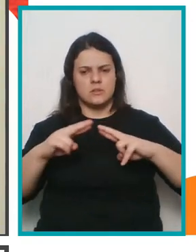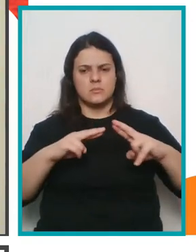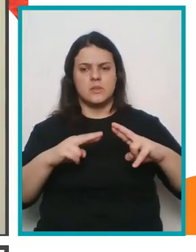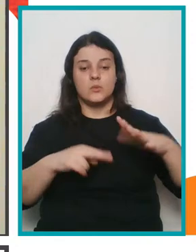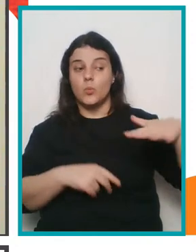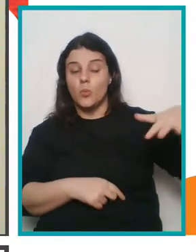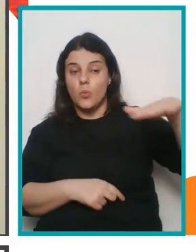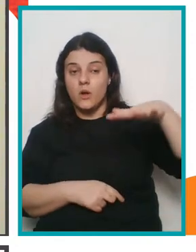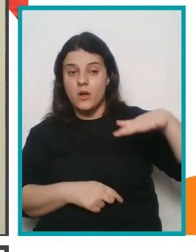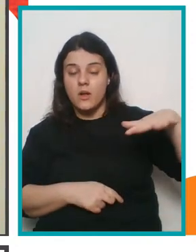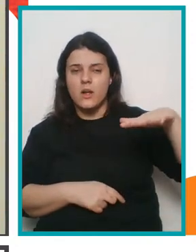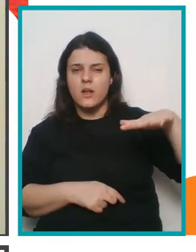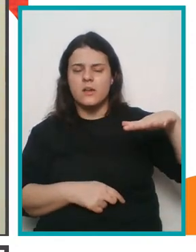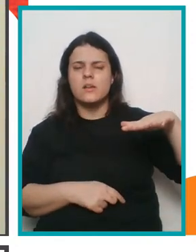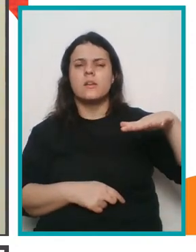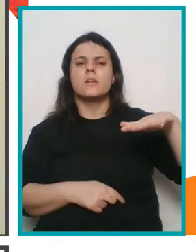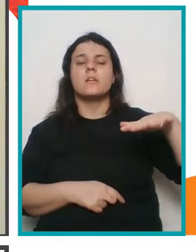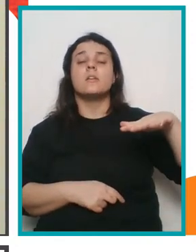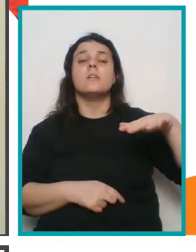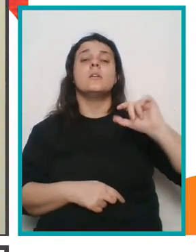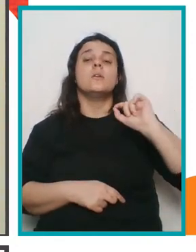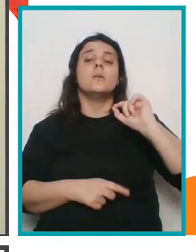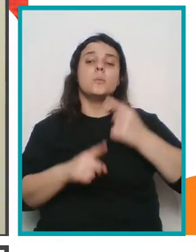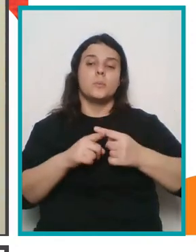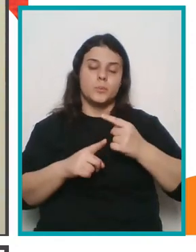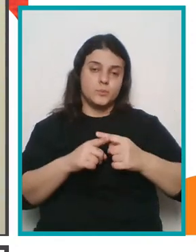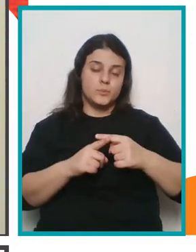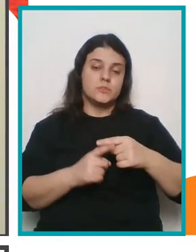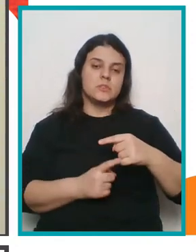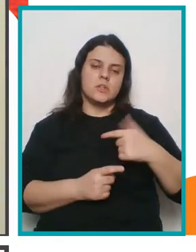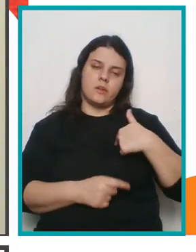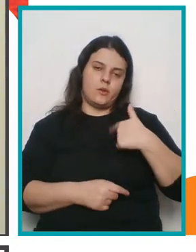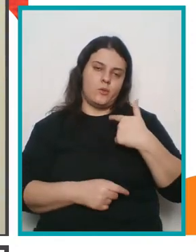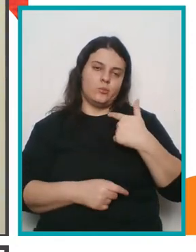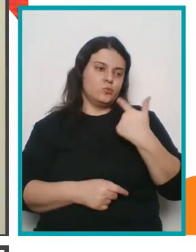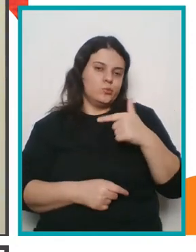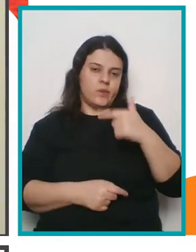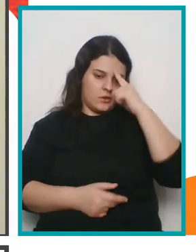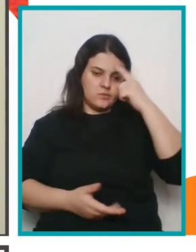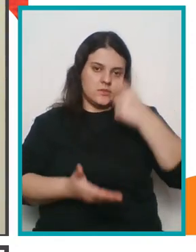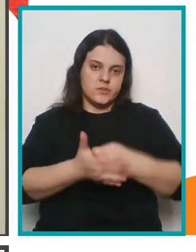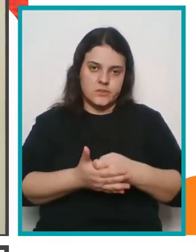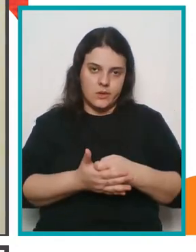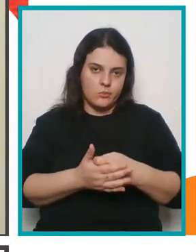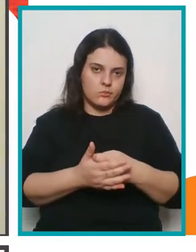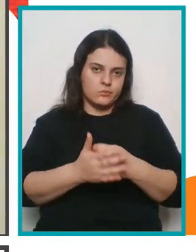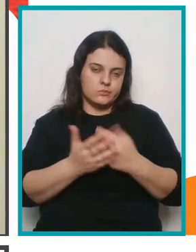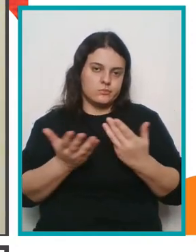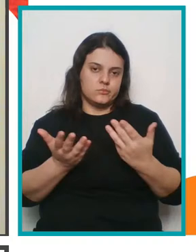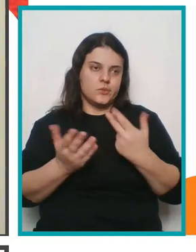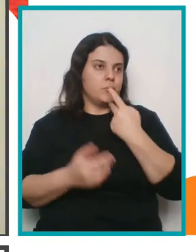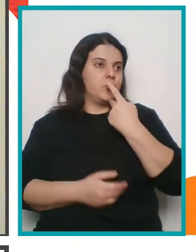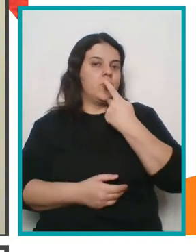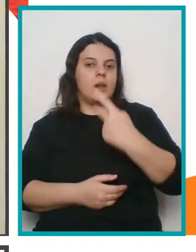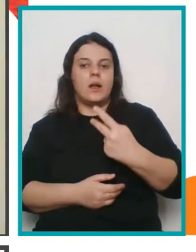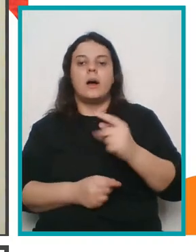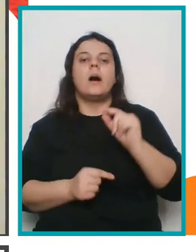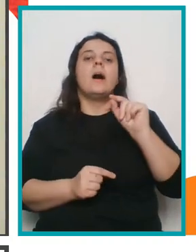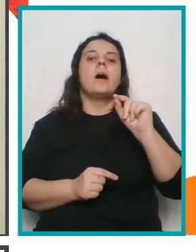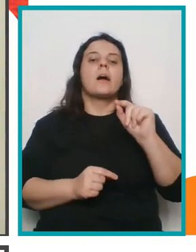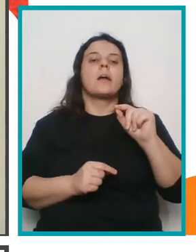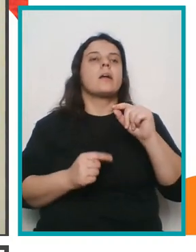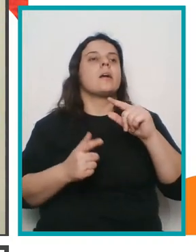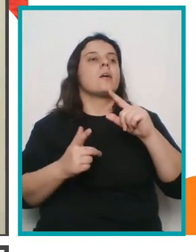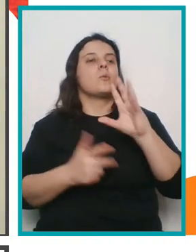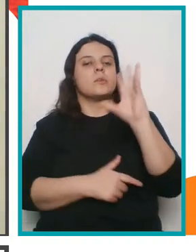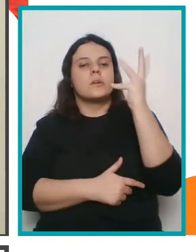talked about the necessary actions that we need to take in order to ensure that people